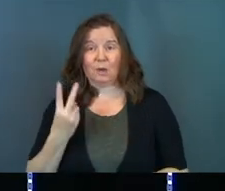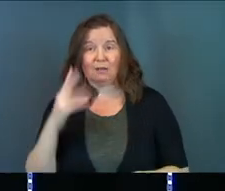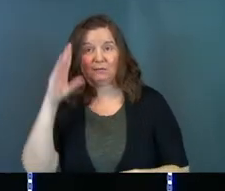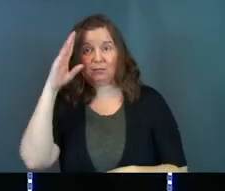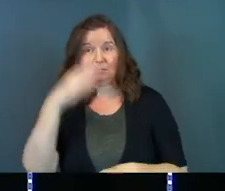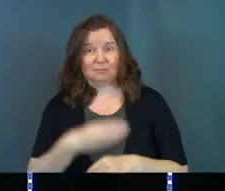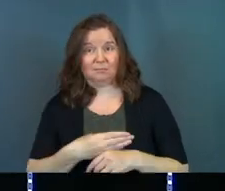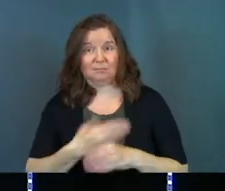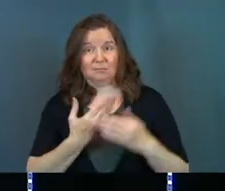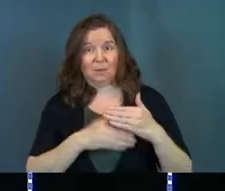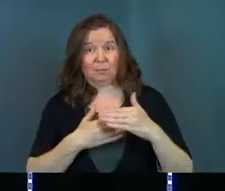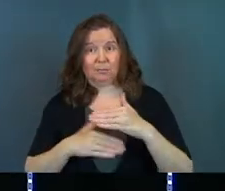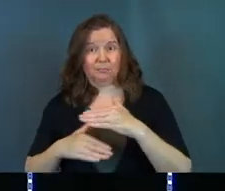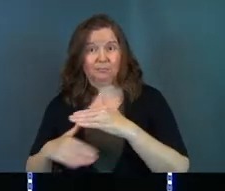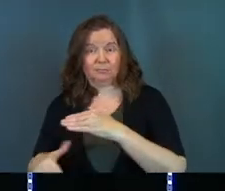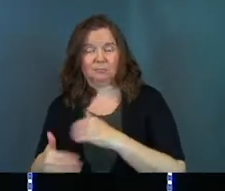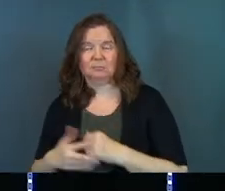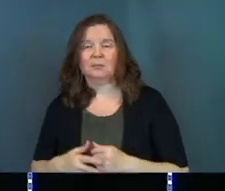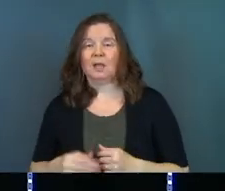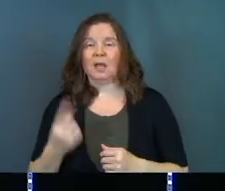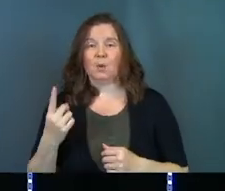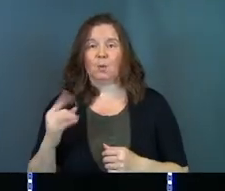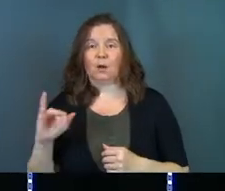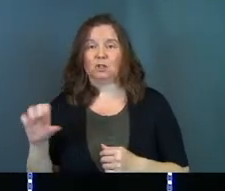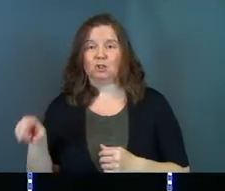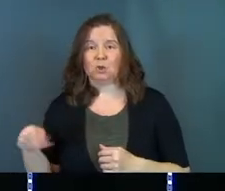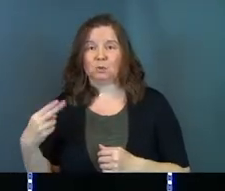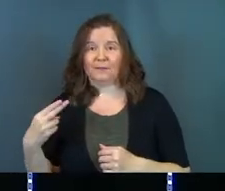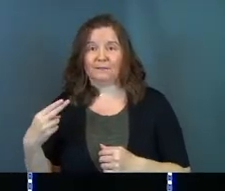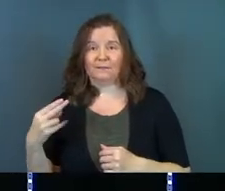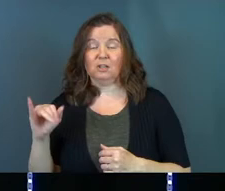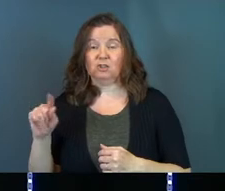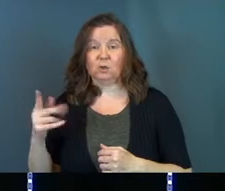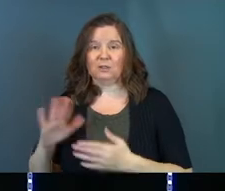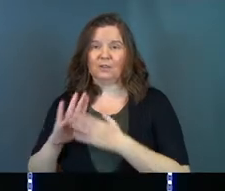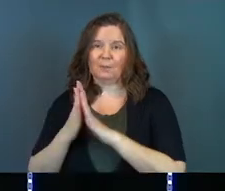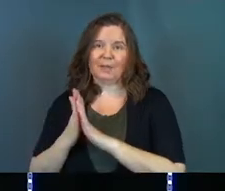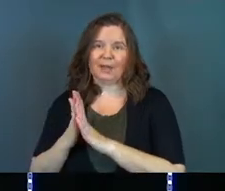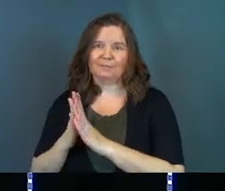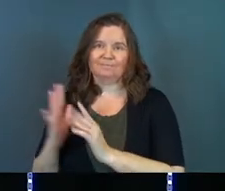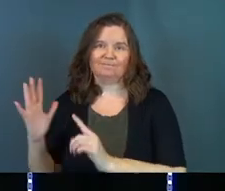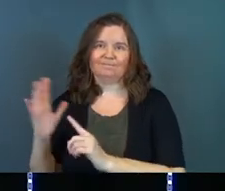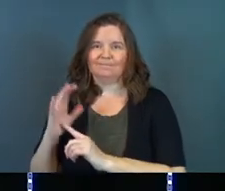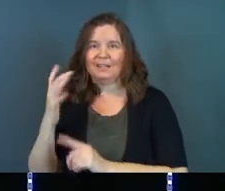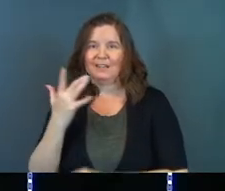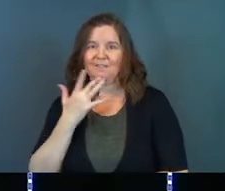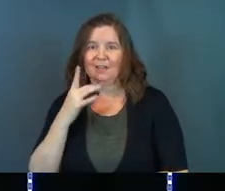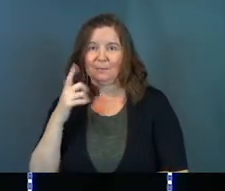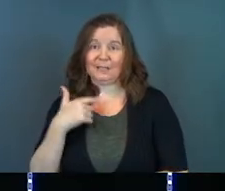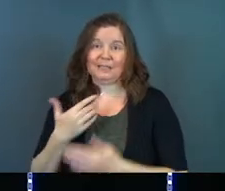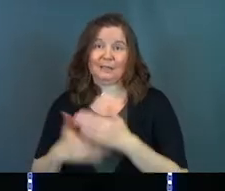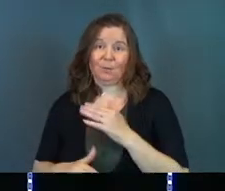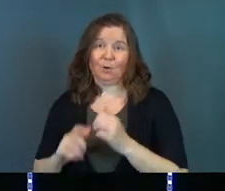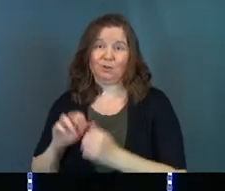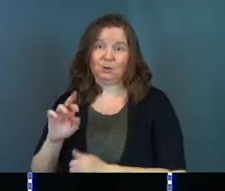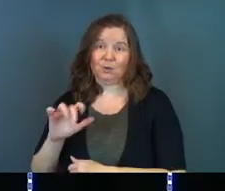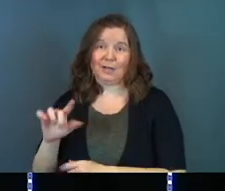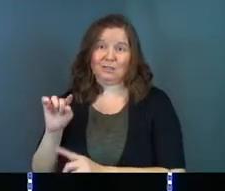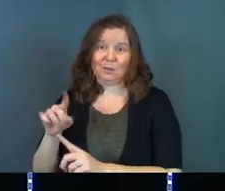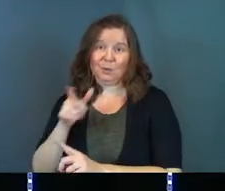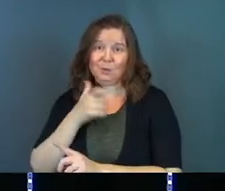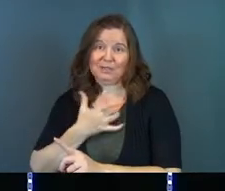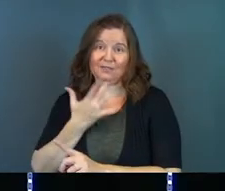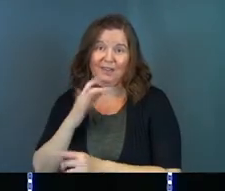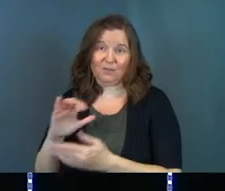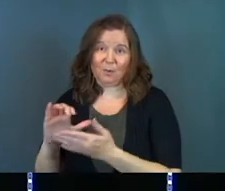boys, 12 sons. And one of them is Joseph. And Joseph becomes his favorite because he's born to Rachel, who